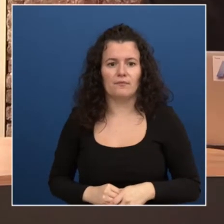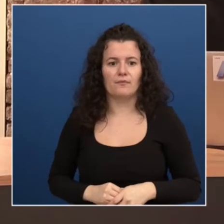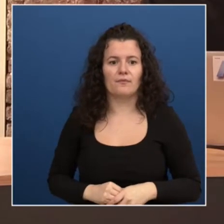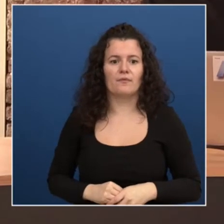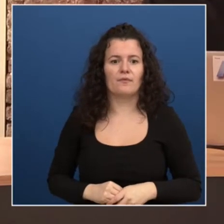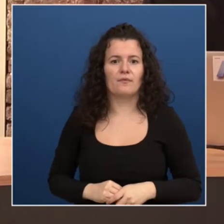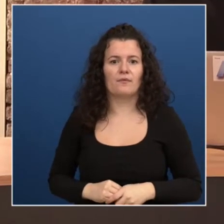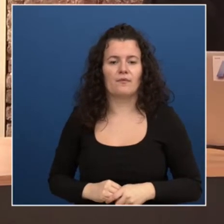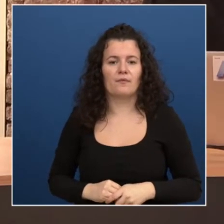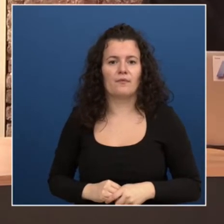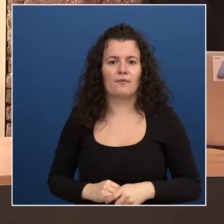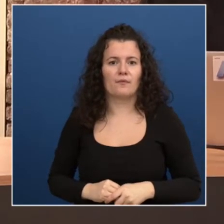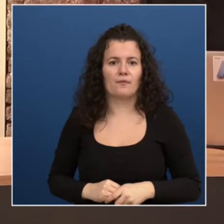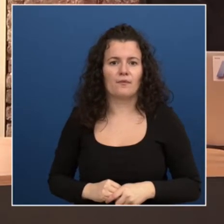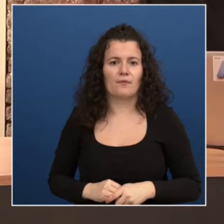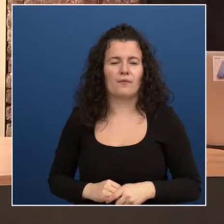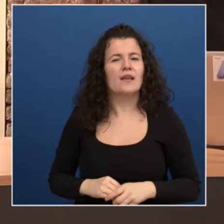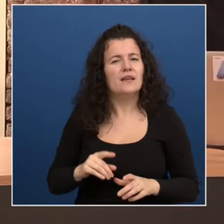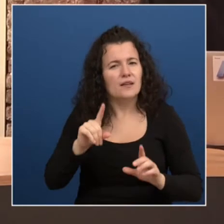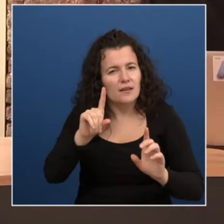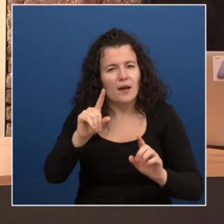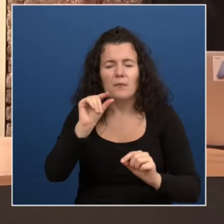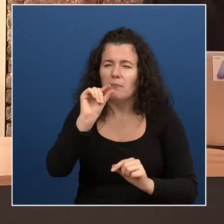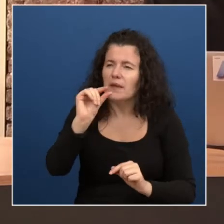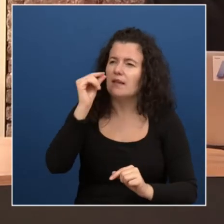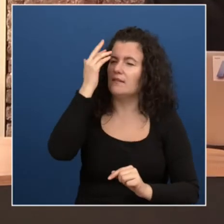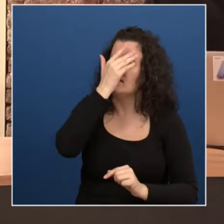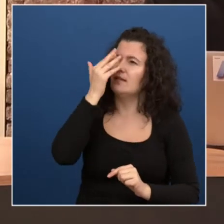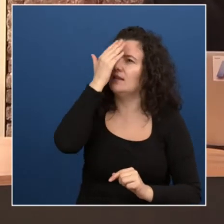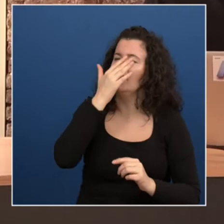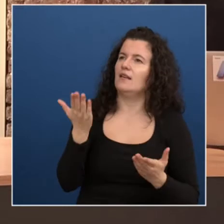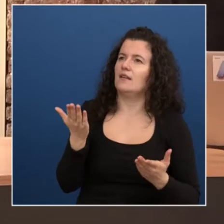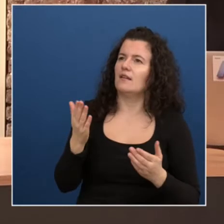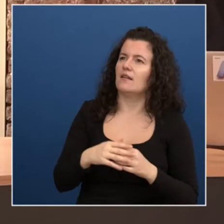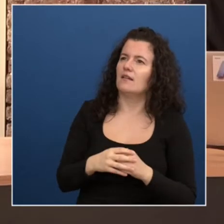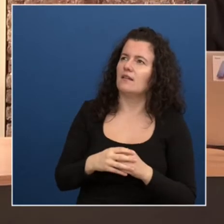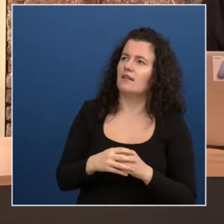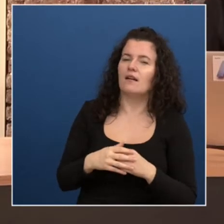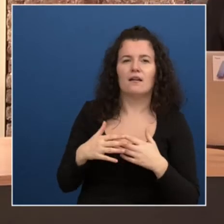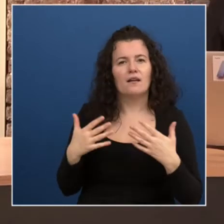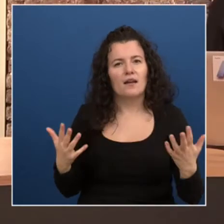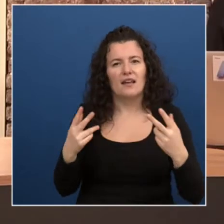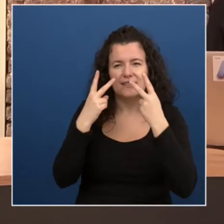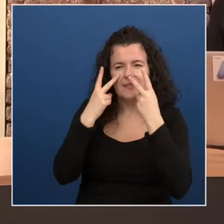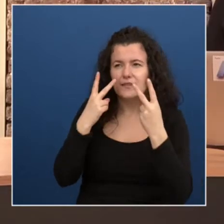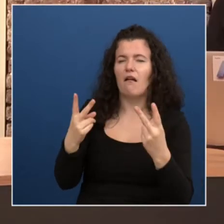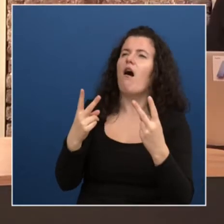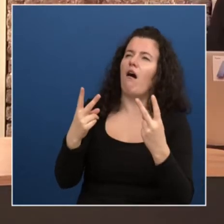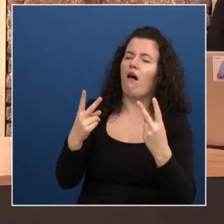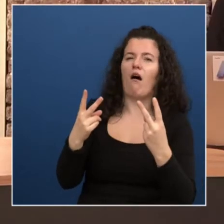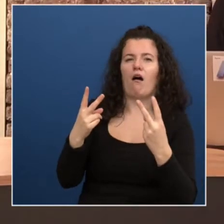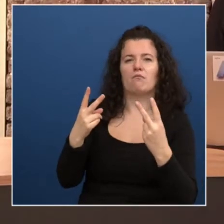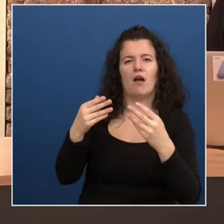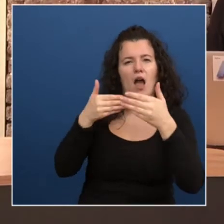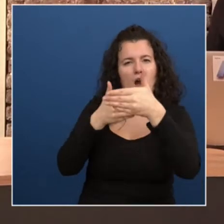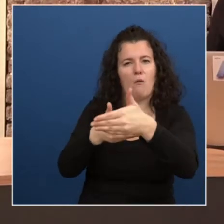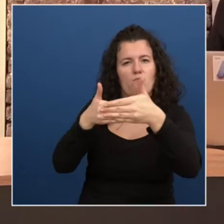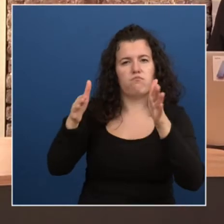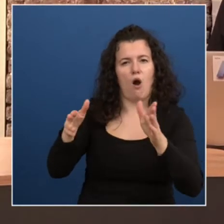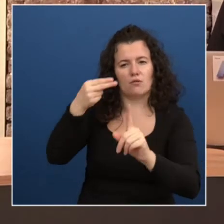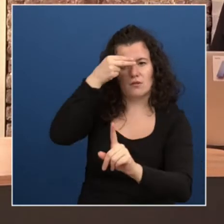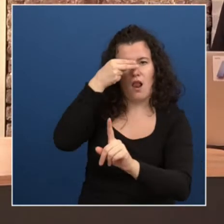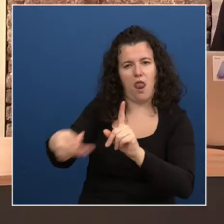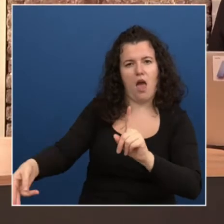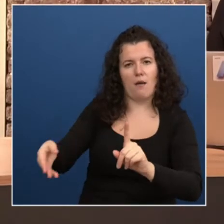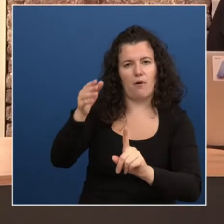Really think about it. And if you don't see why something is needed, if you are not seeing why this should be needed, or you don't thinking about